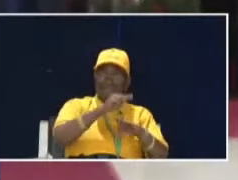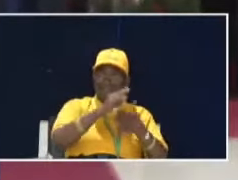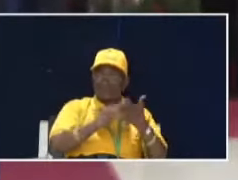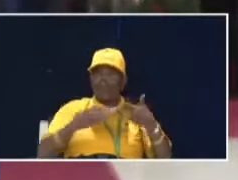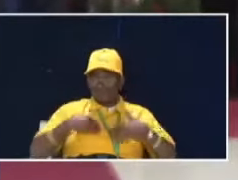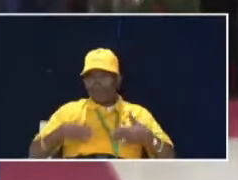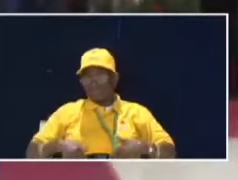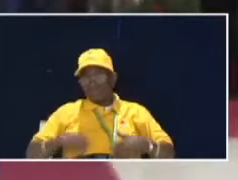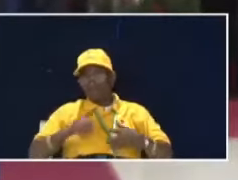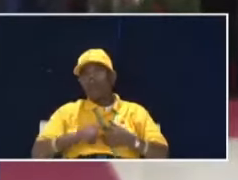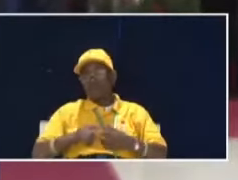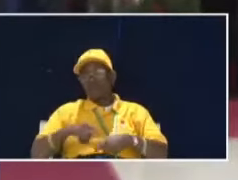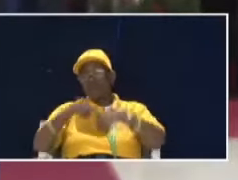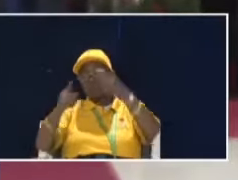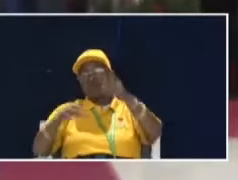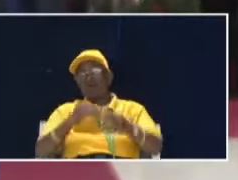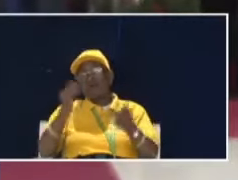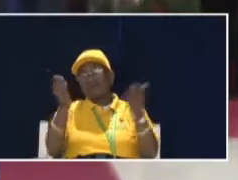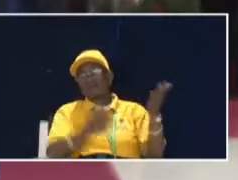David.